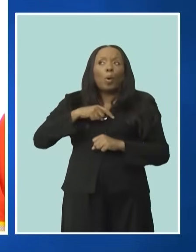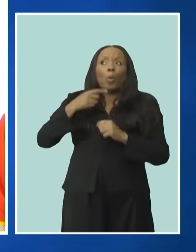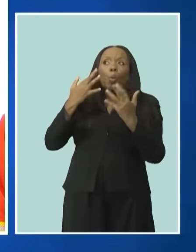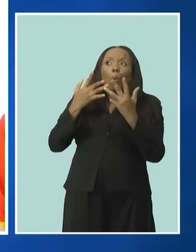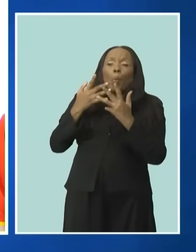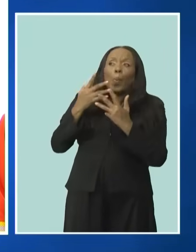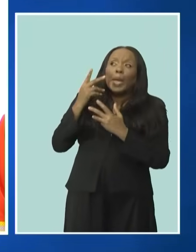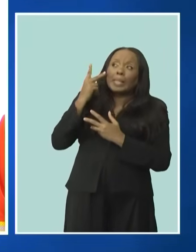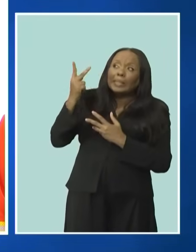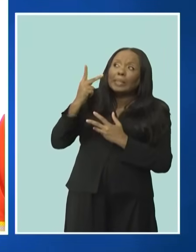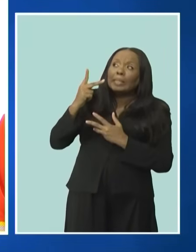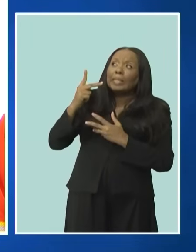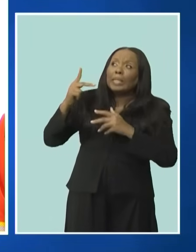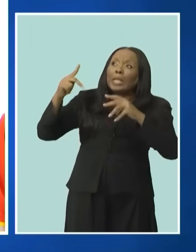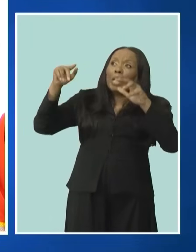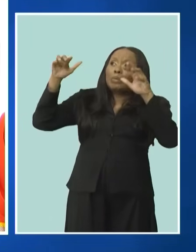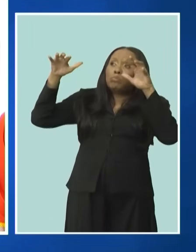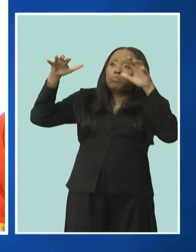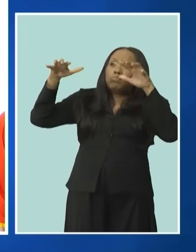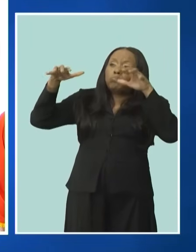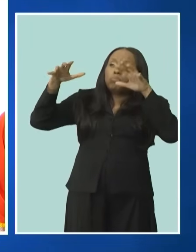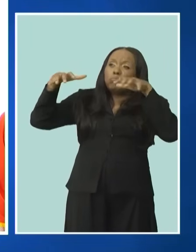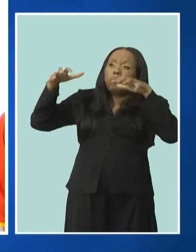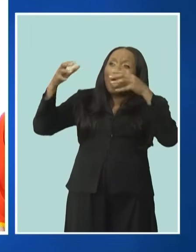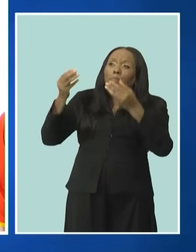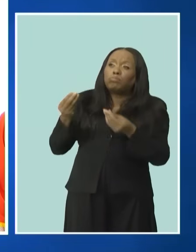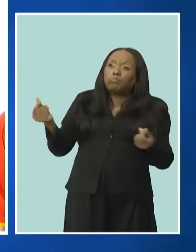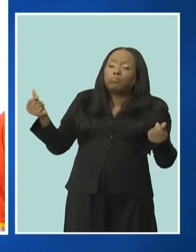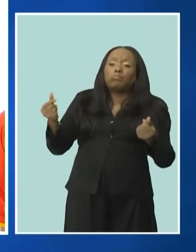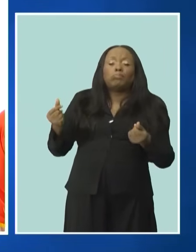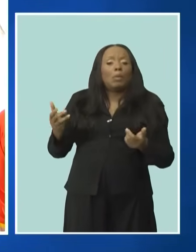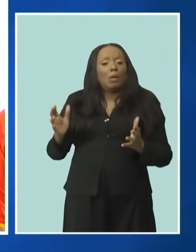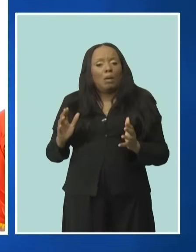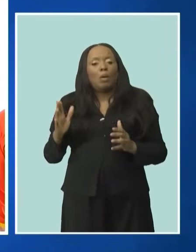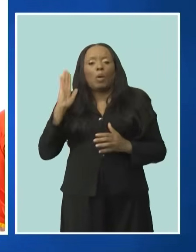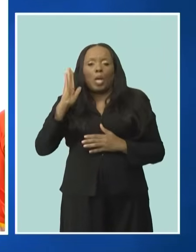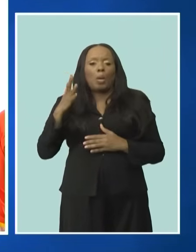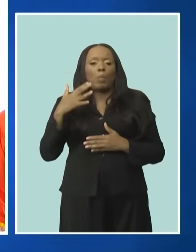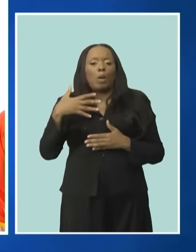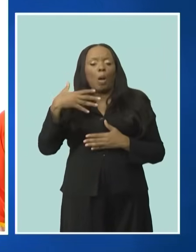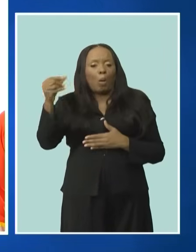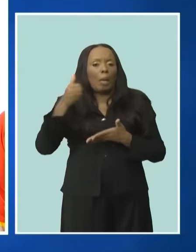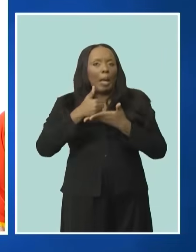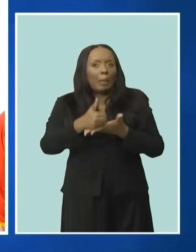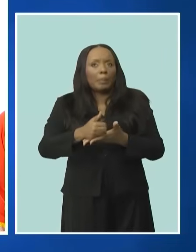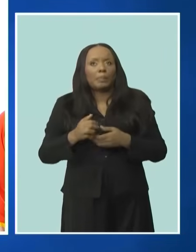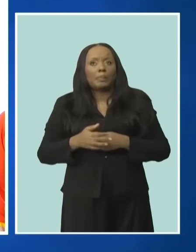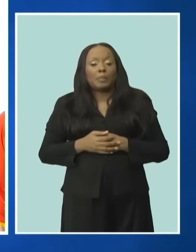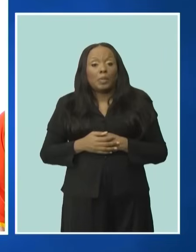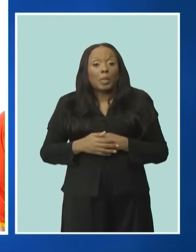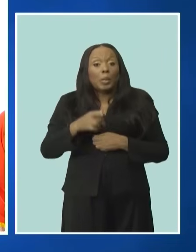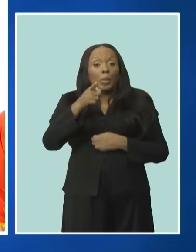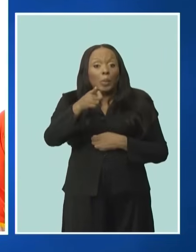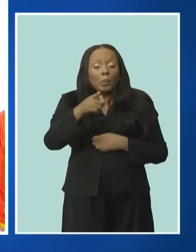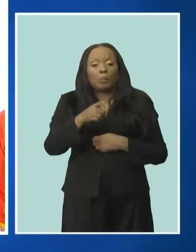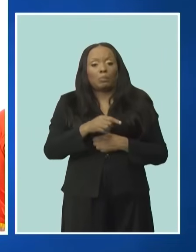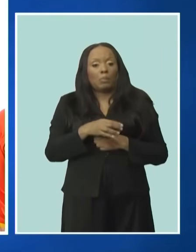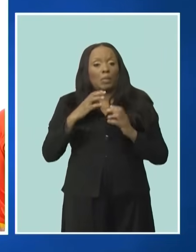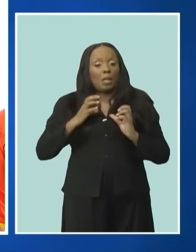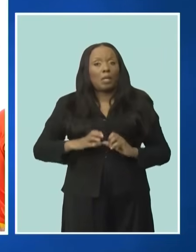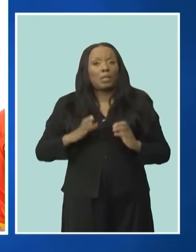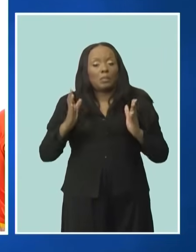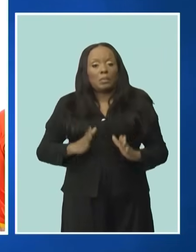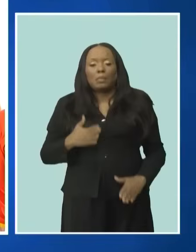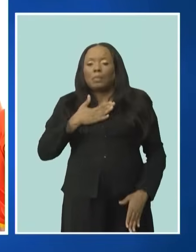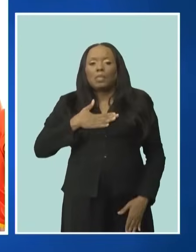So we ask you to bear with us during those periods of time. We also advise customers not to venture out at that point in time